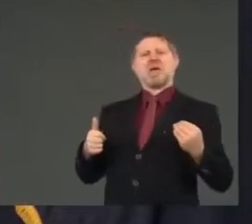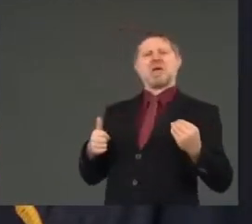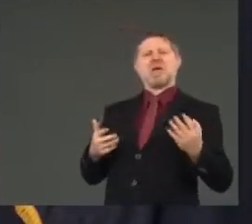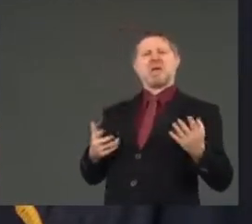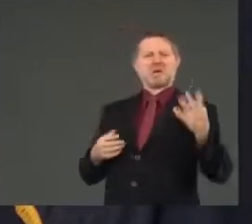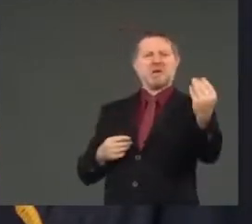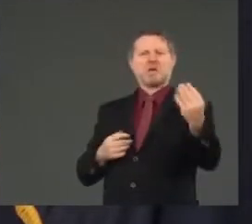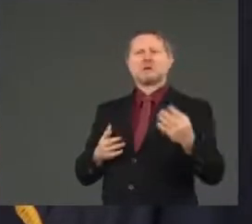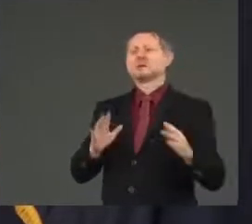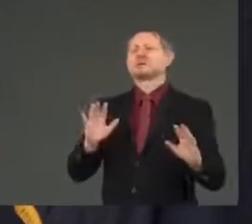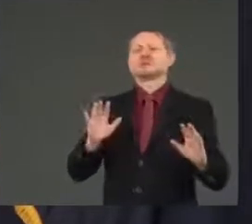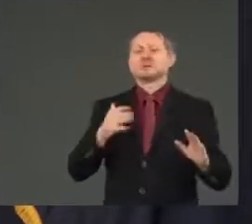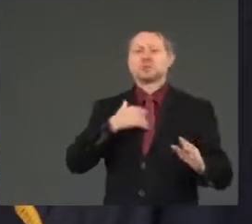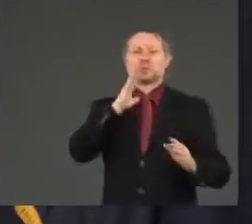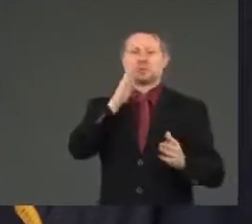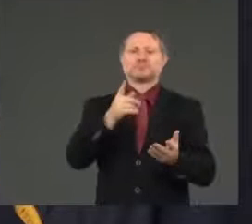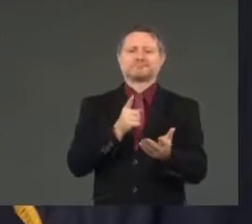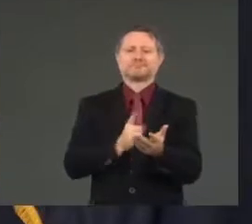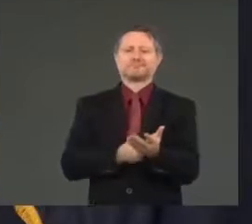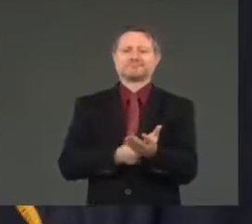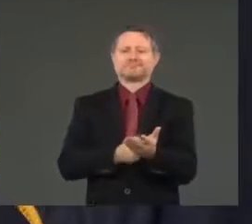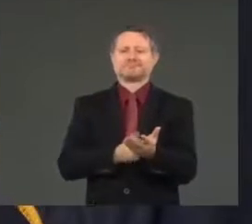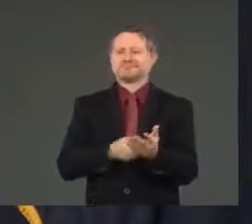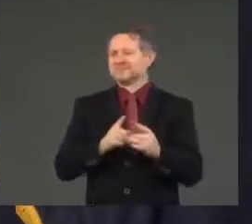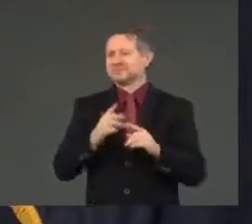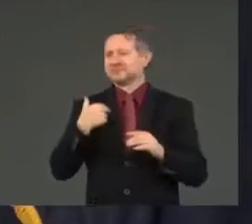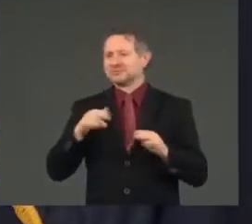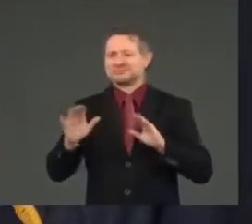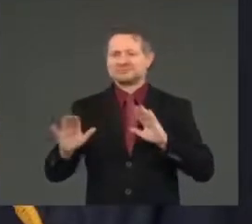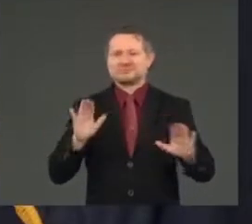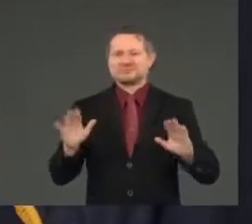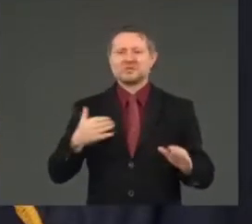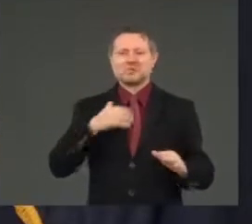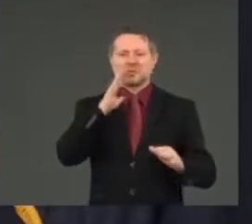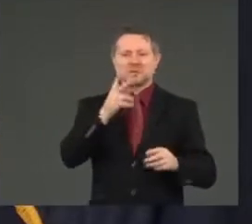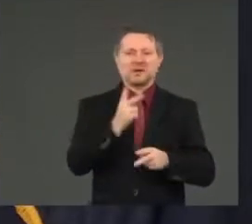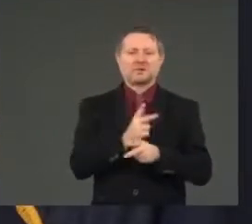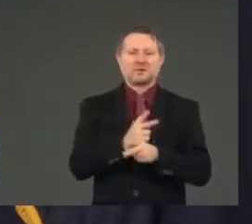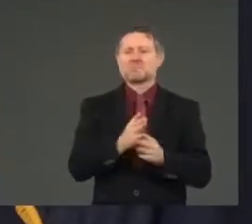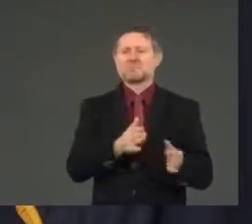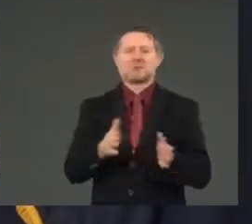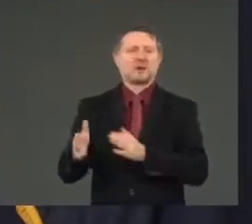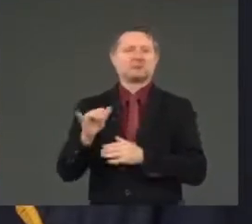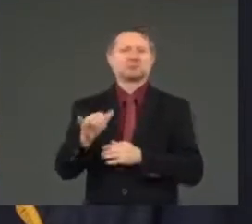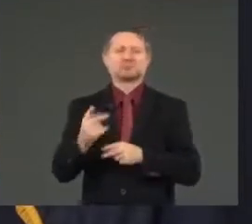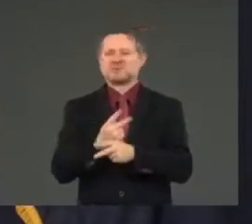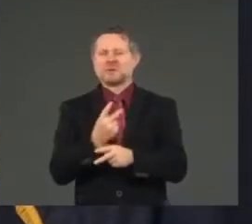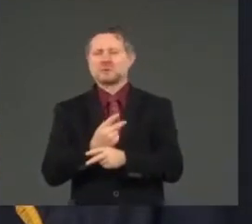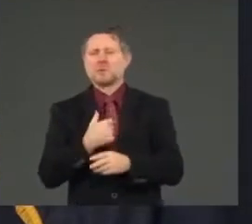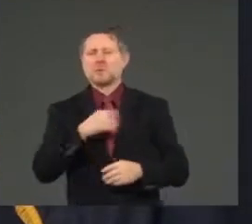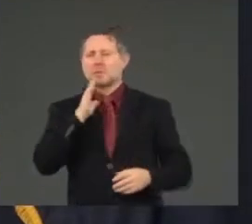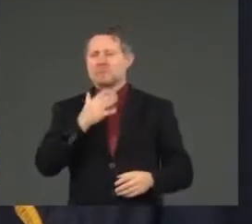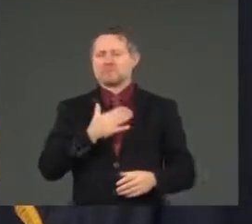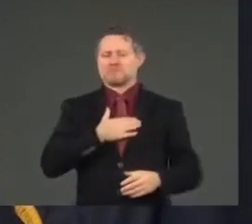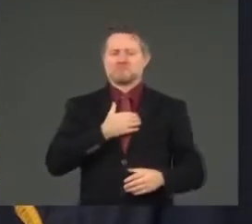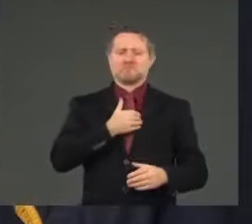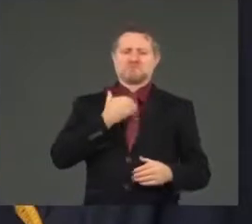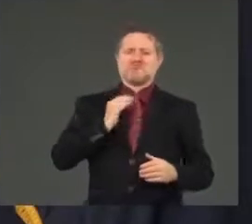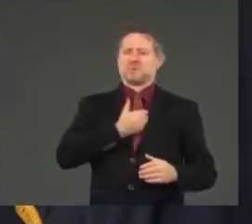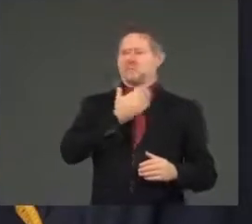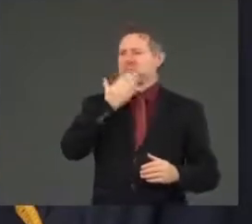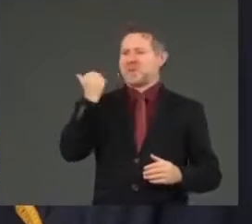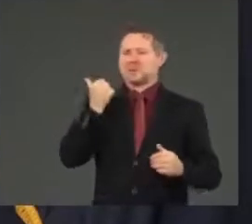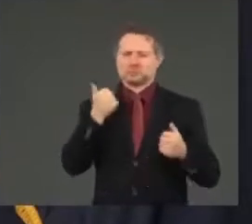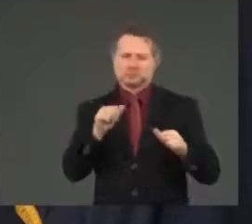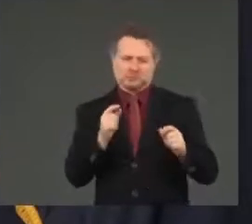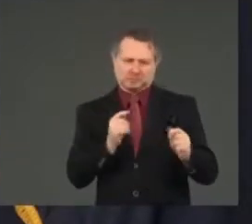want to talk through, and we'll figure it out. I'll do my best to try to figure it out. And